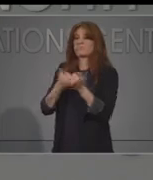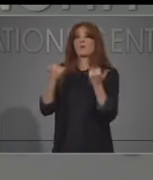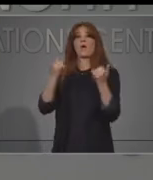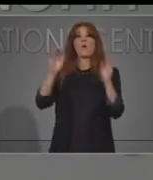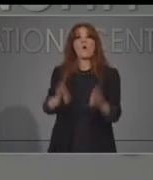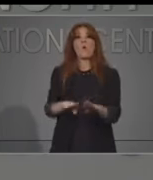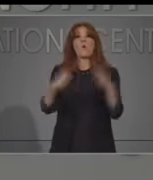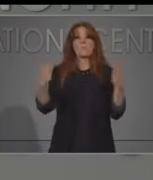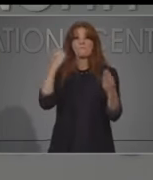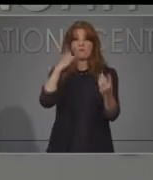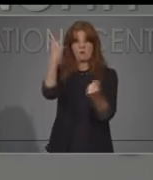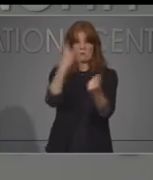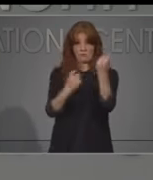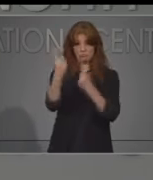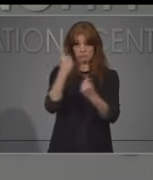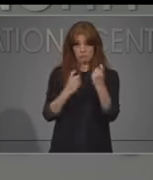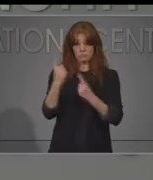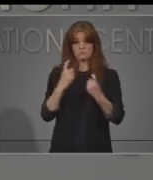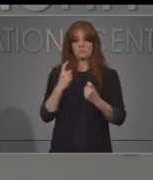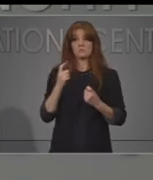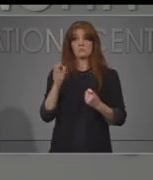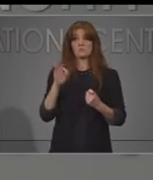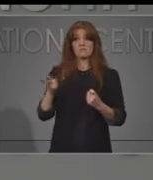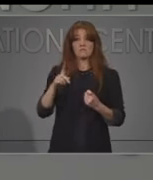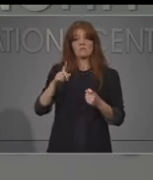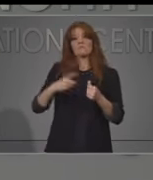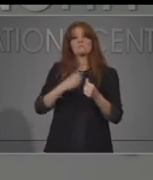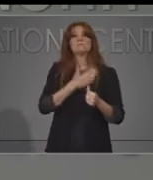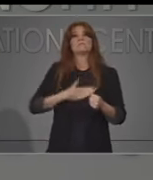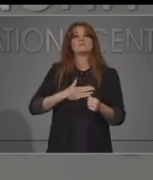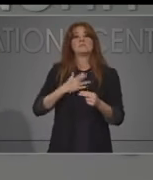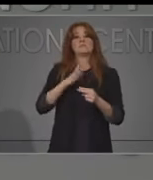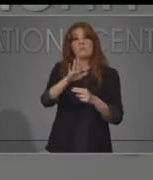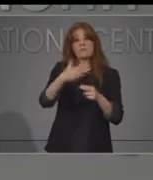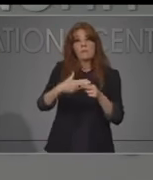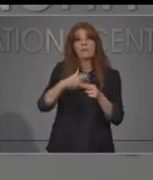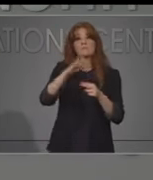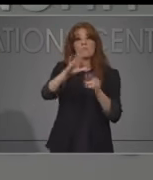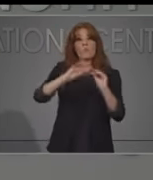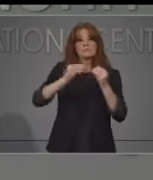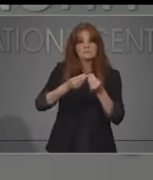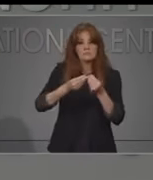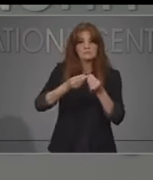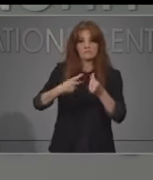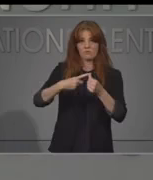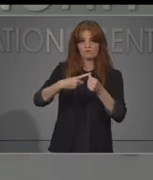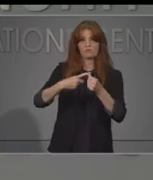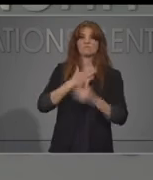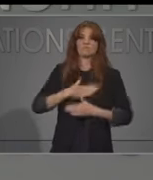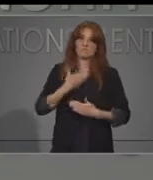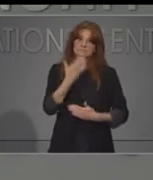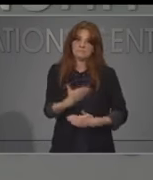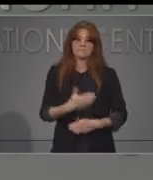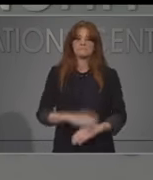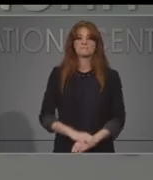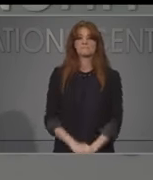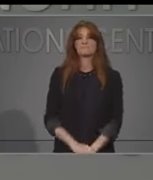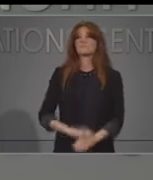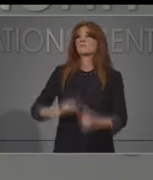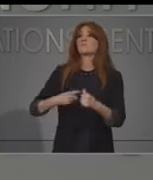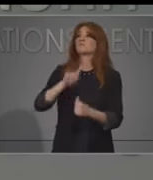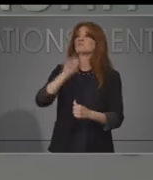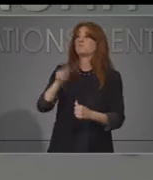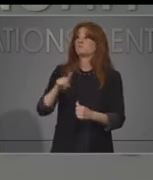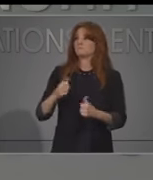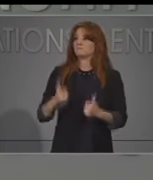up for questions, and if you can state your name and the name of your organization, we would appreciate it. Thank you. We'll take the first